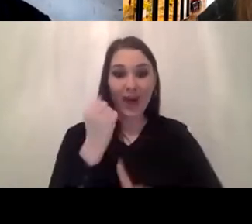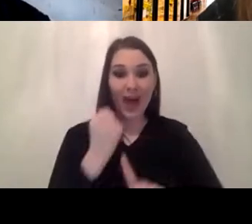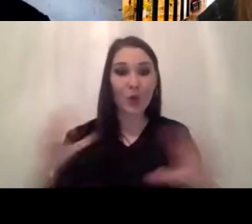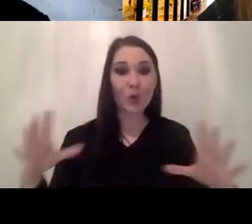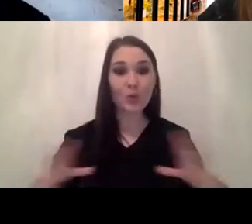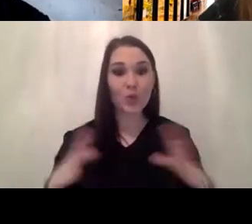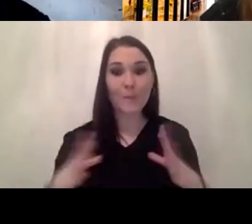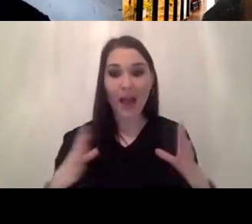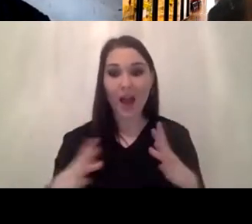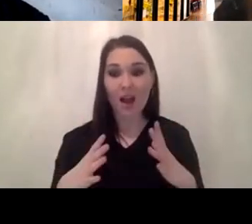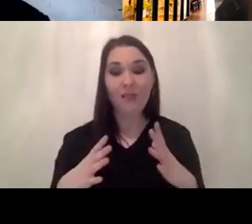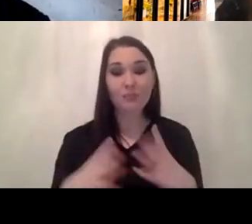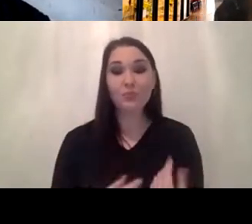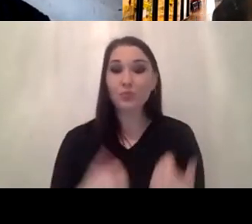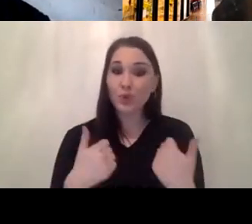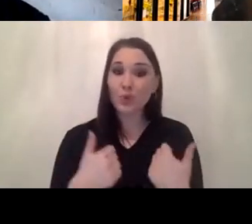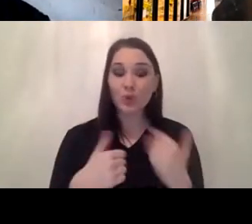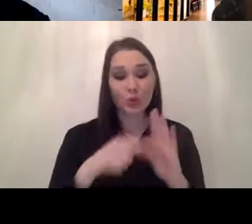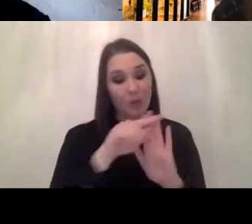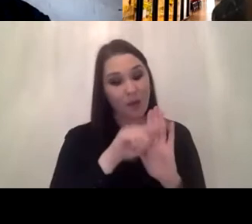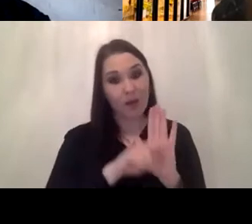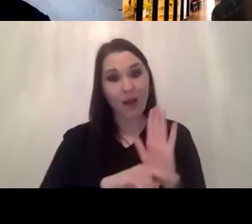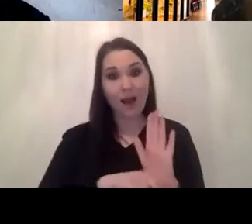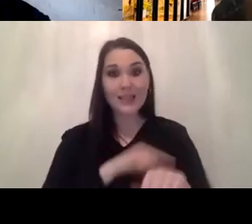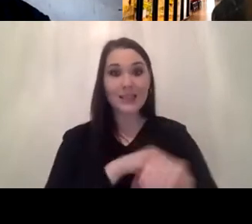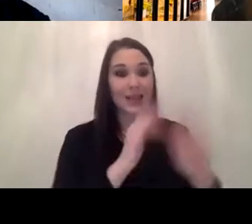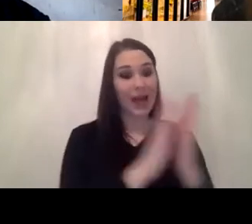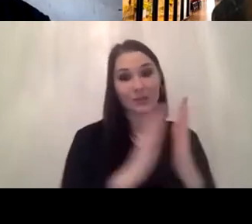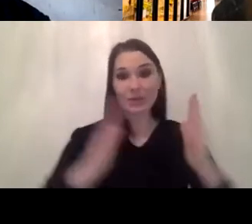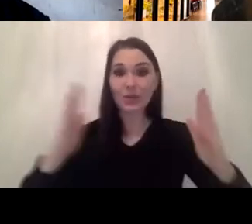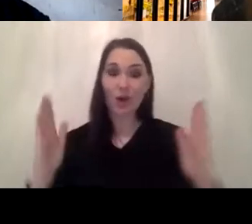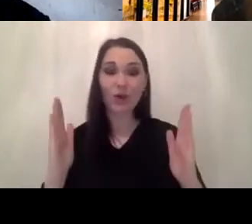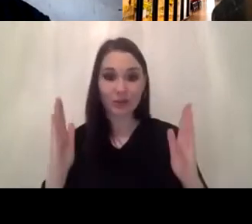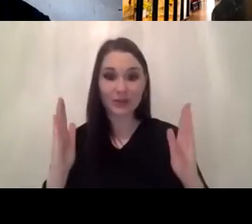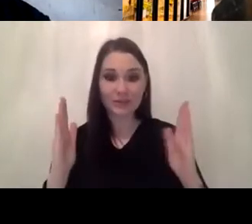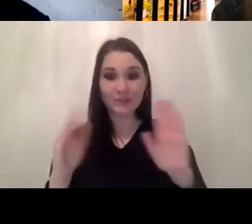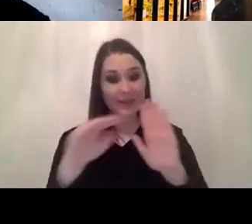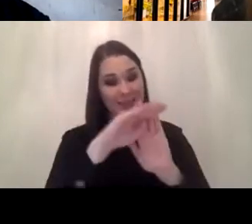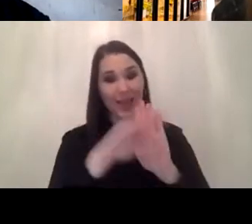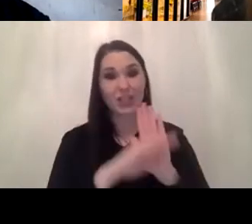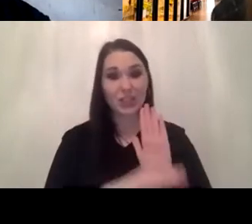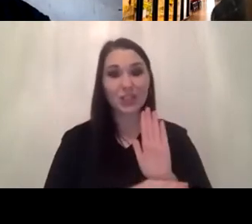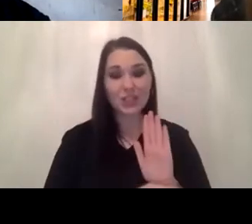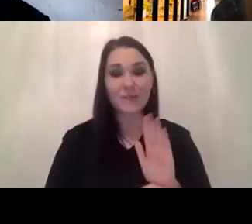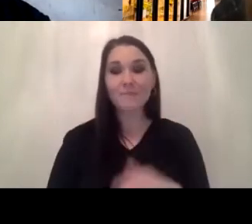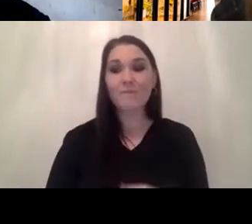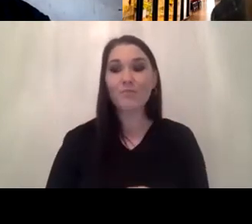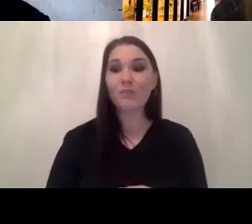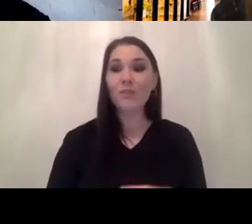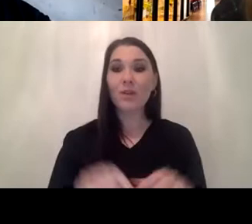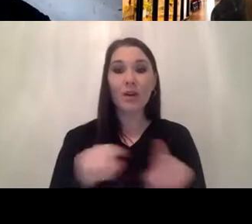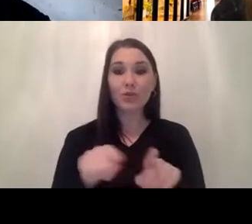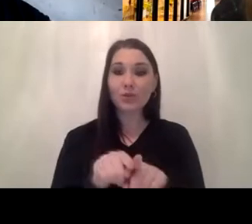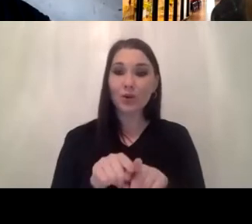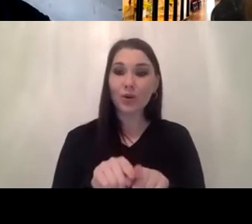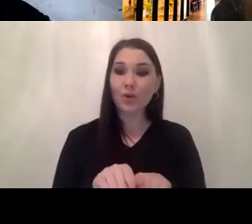really good agenda and clear in advance, time slot the time in sessions for it as well. And again, we got people to do